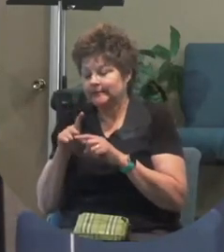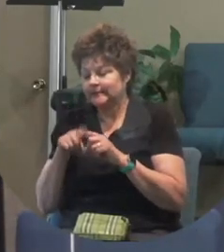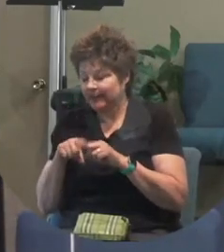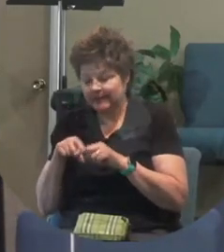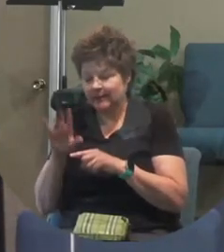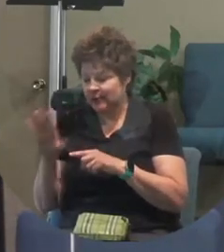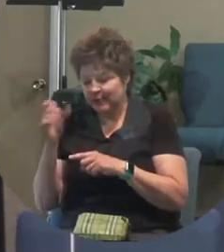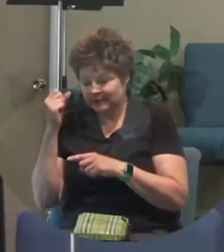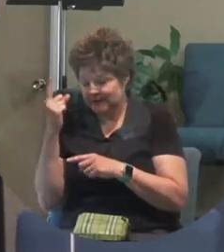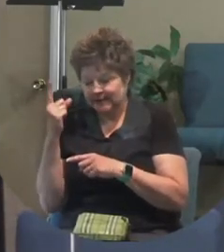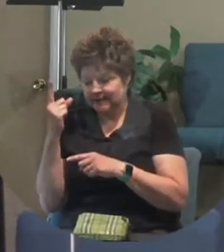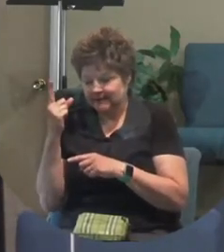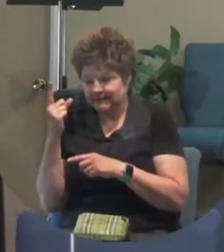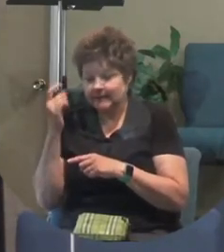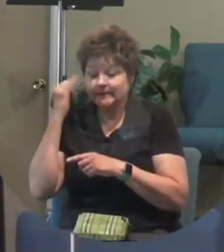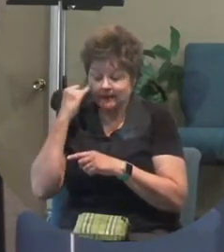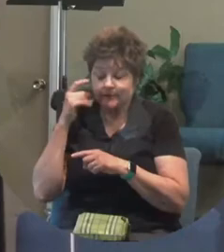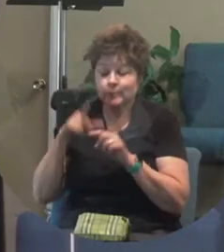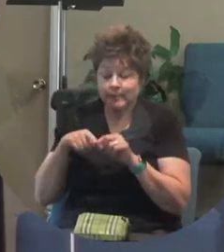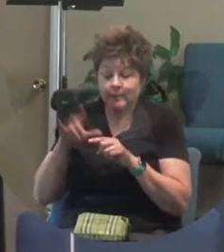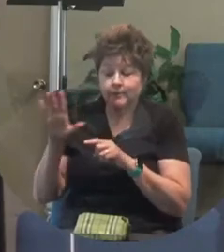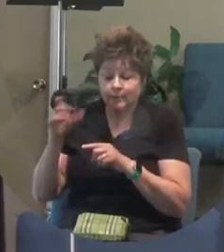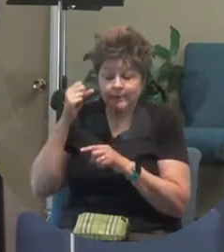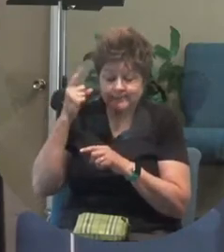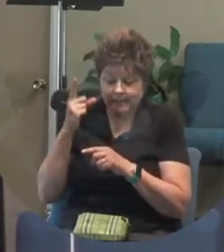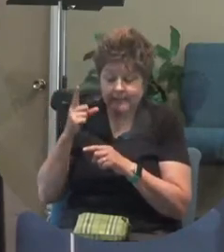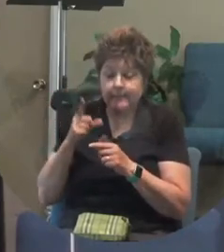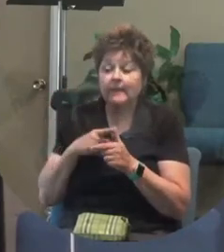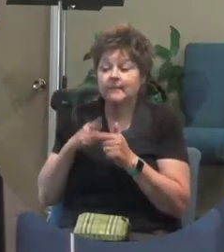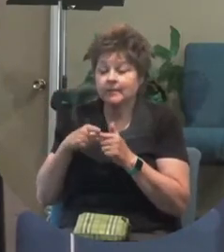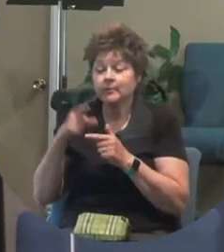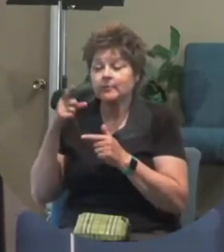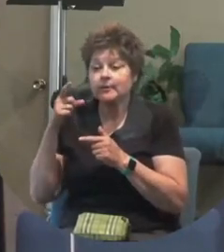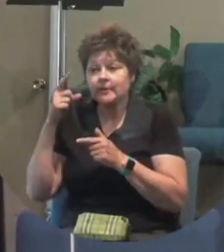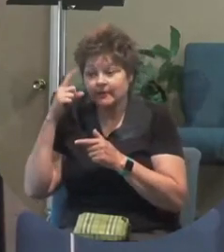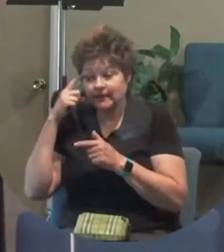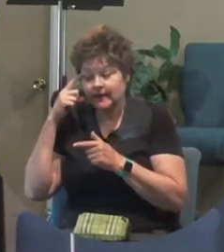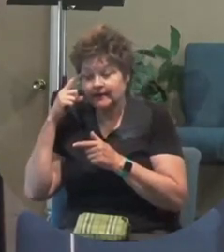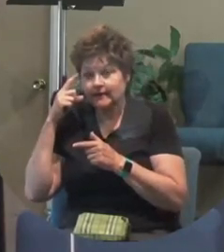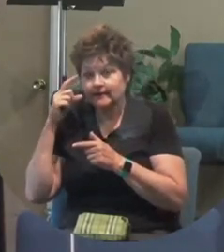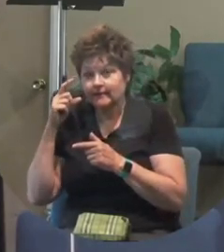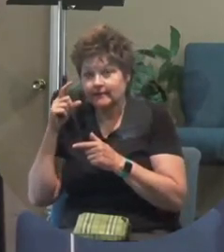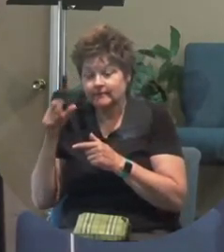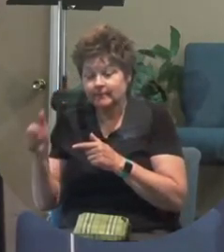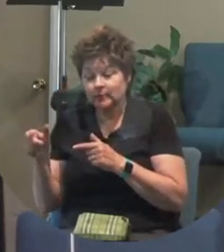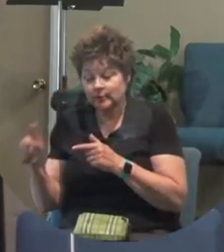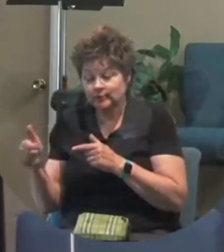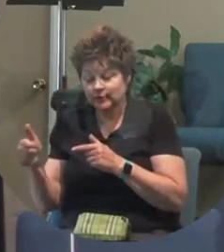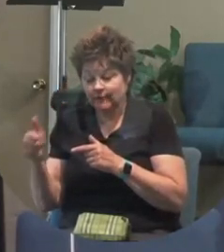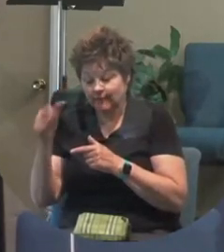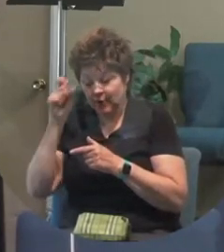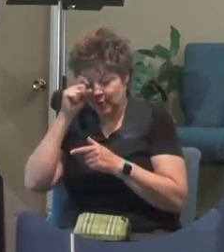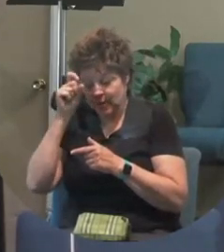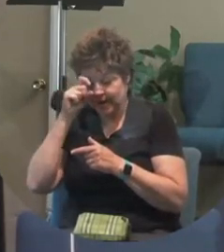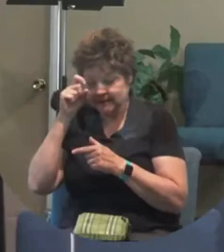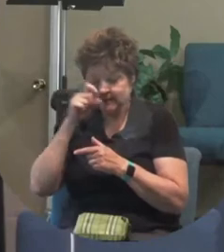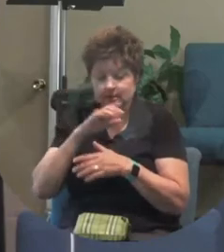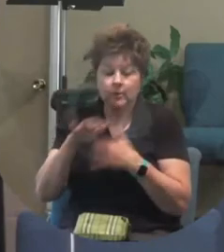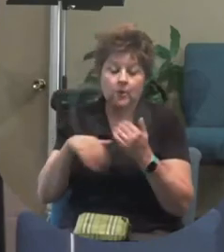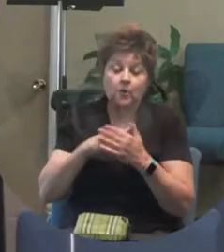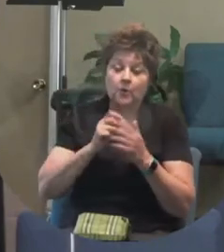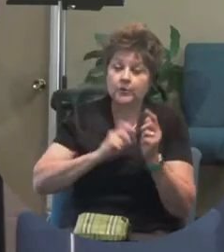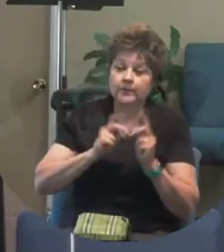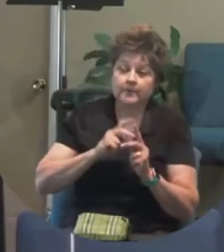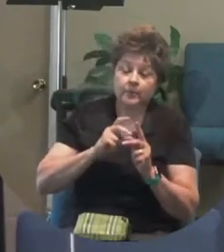understanding. Because if you lean on your own understanding, then you're going to think you're wise. And of all the people in the world, and I know I say this a